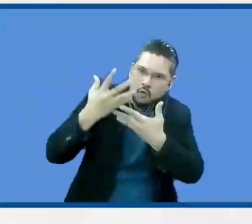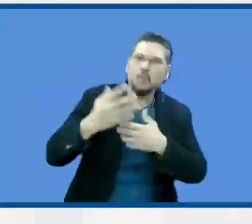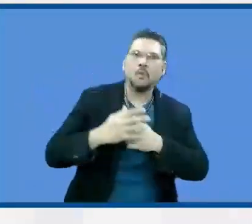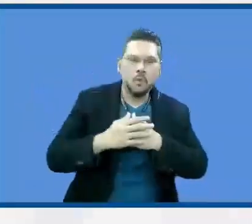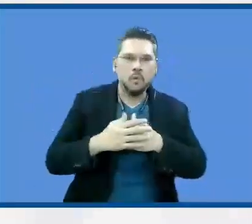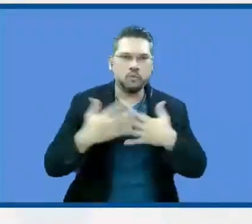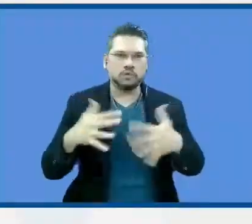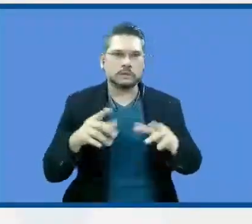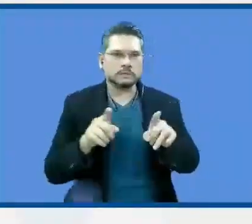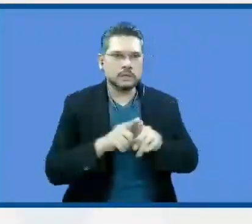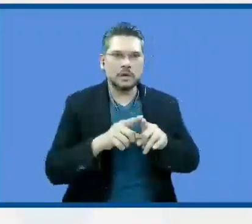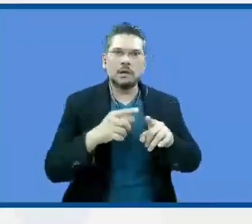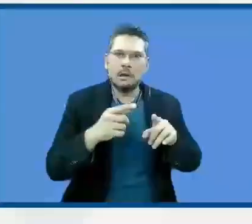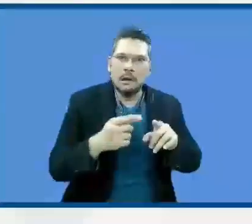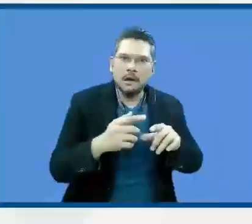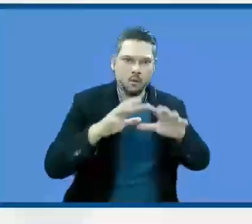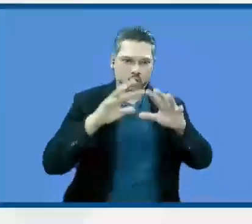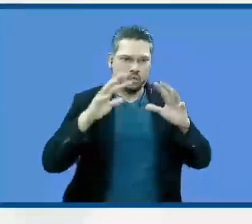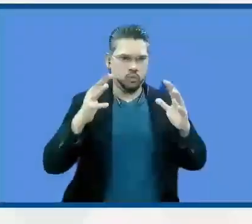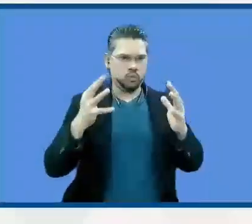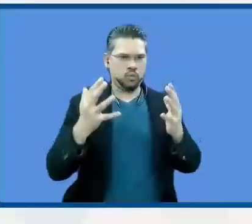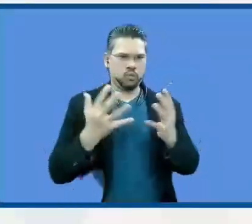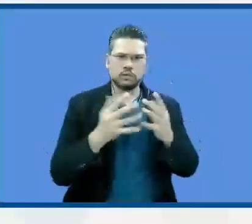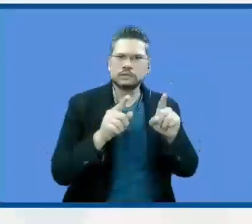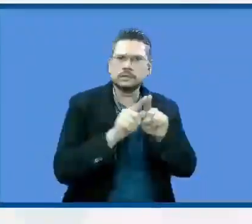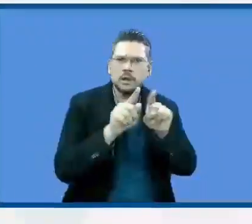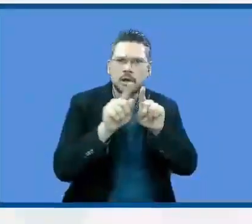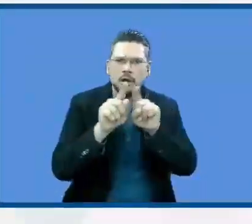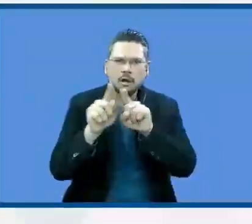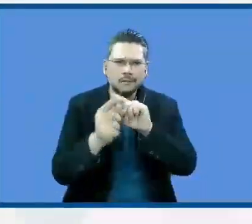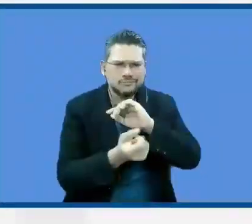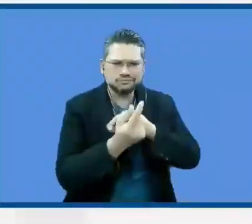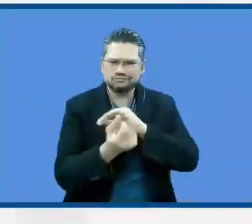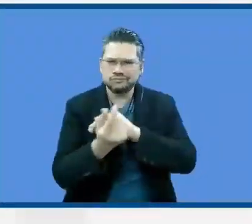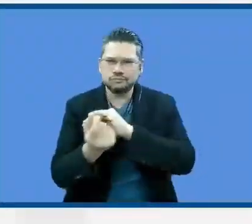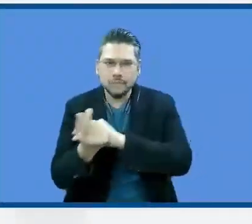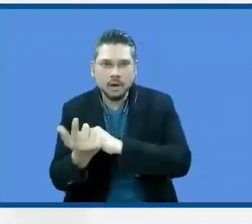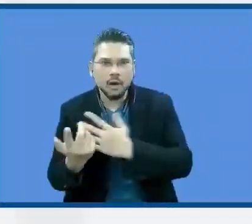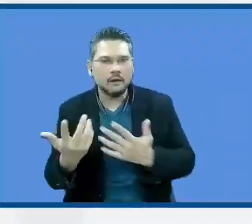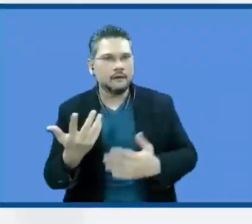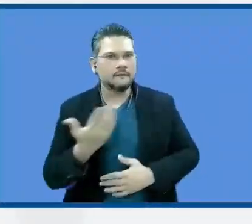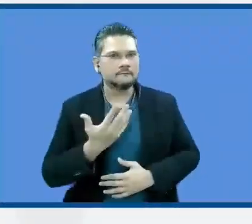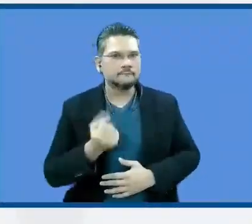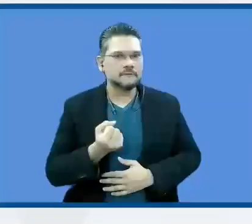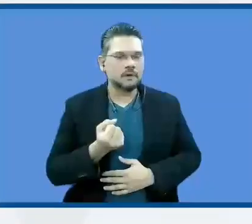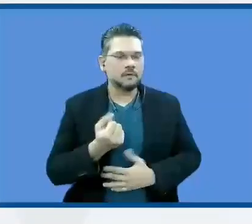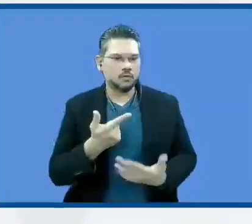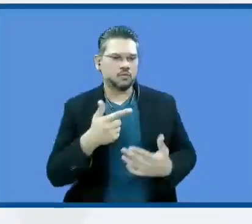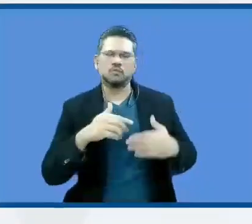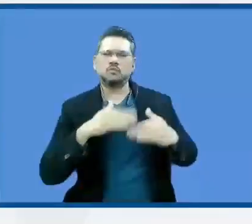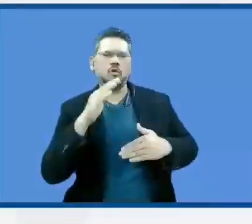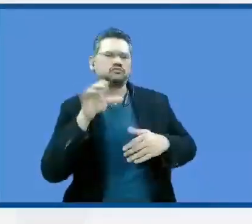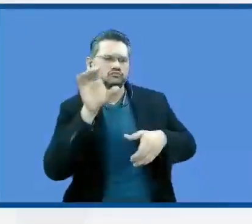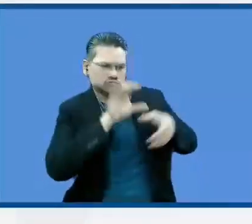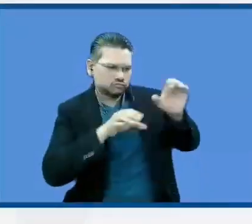world, that, and it was not only about the scientific aspect, it was just try to make all